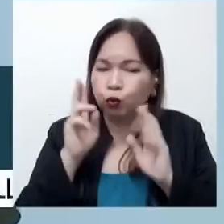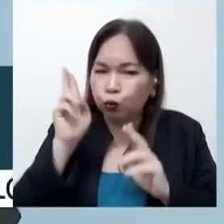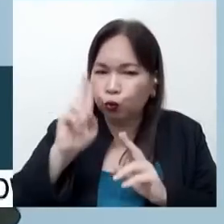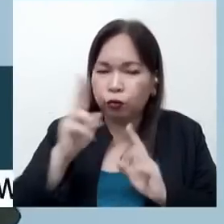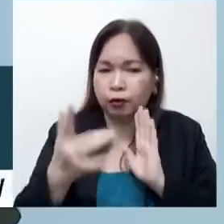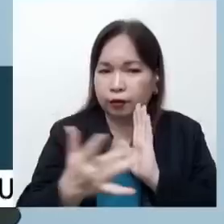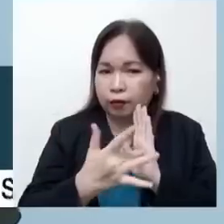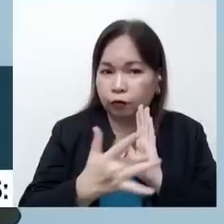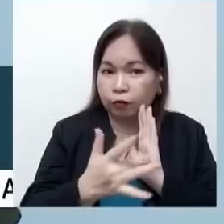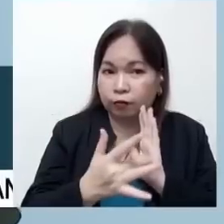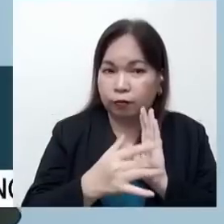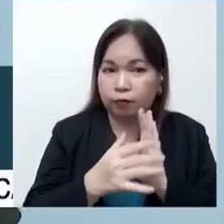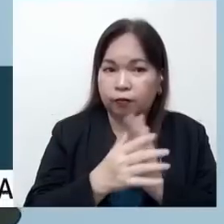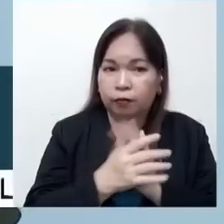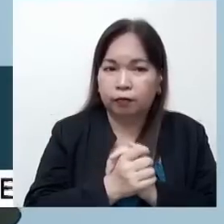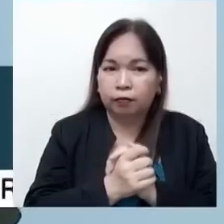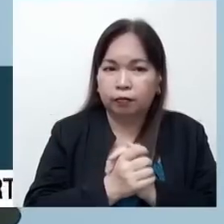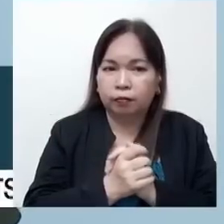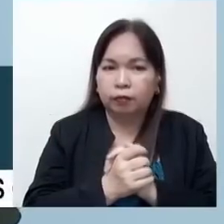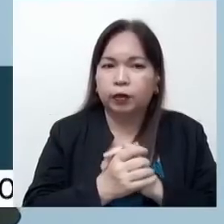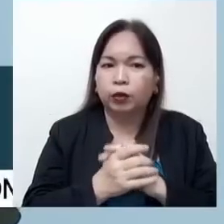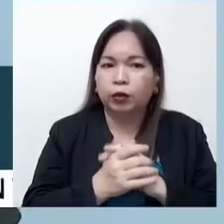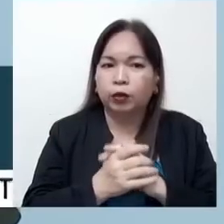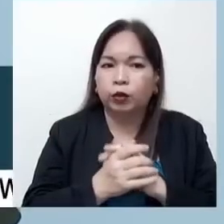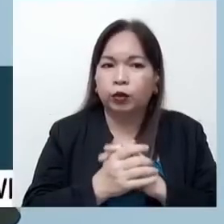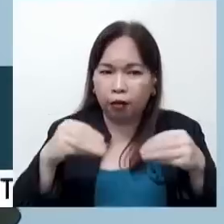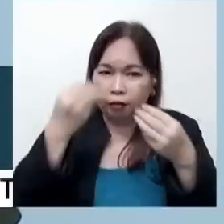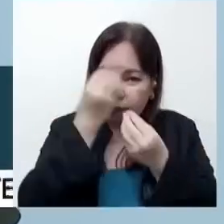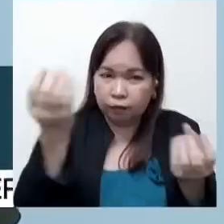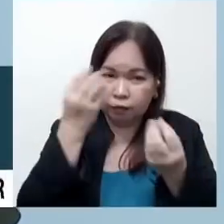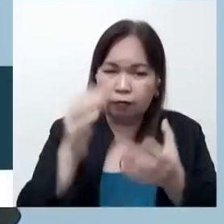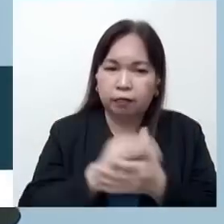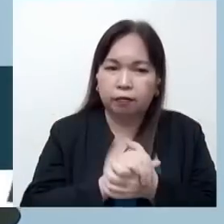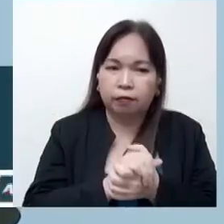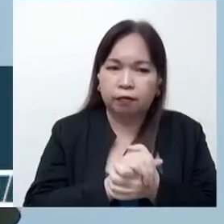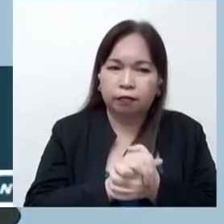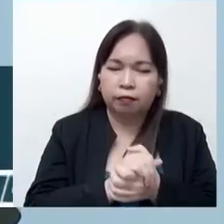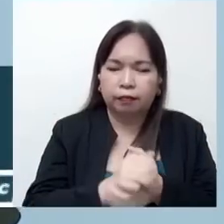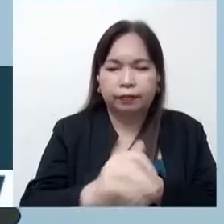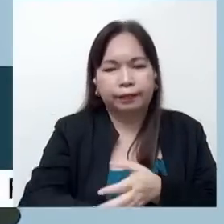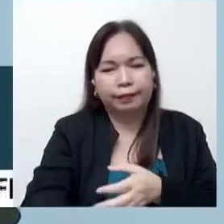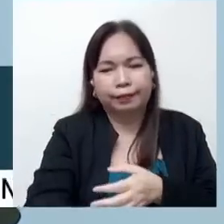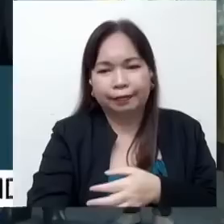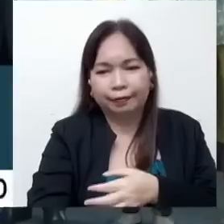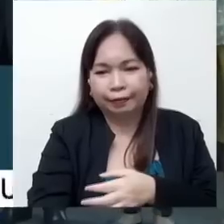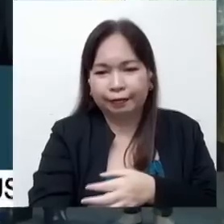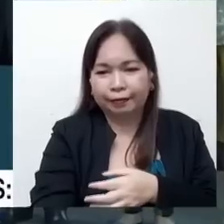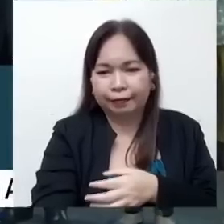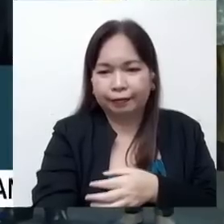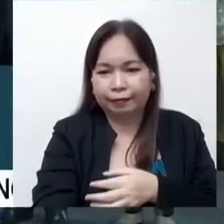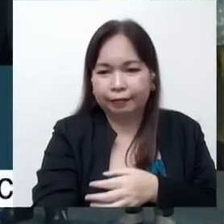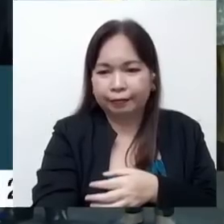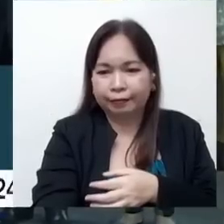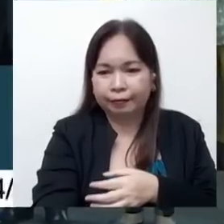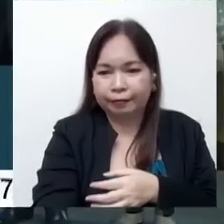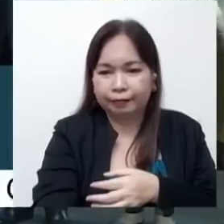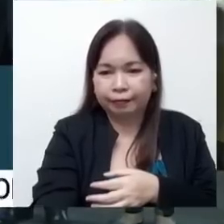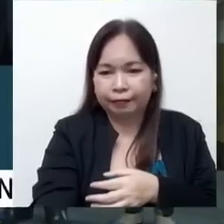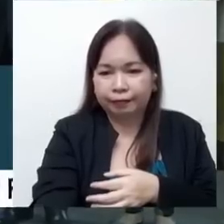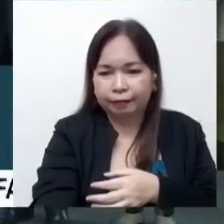accessible market information, transparency, and robust risk management.